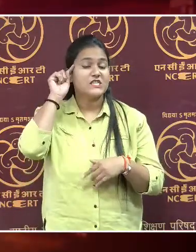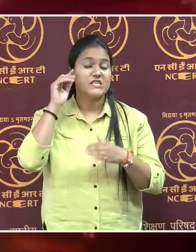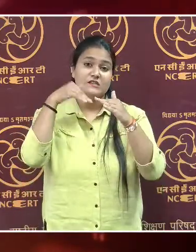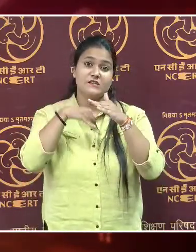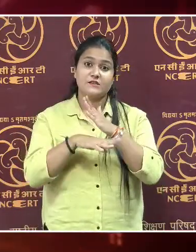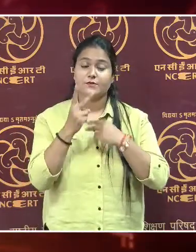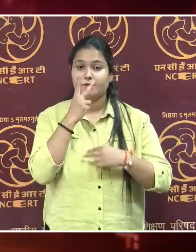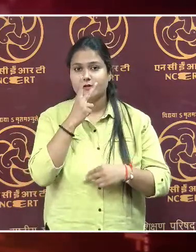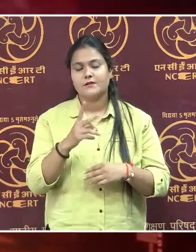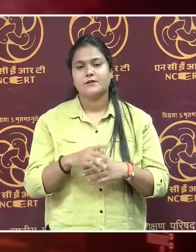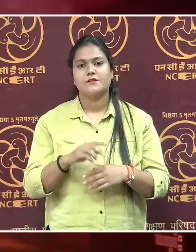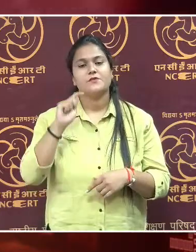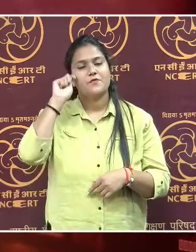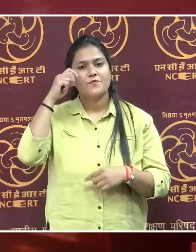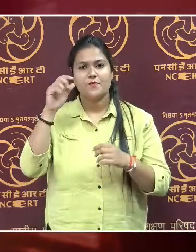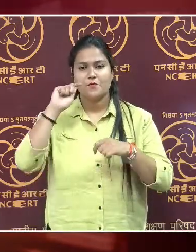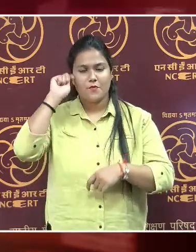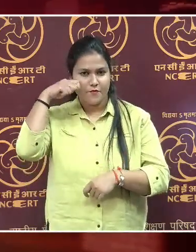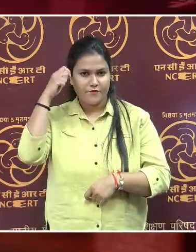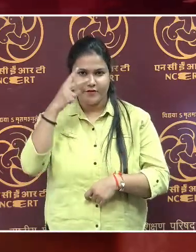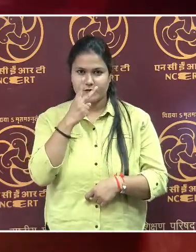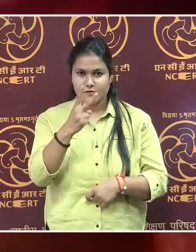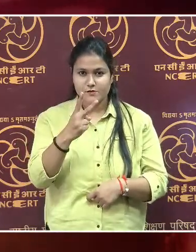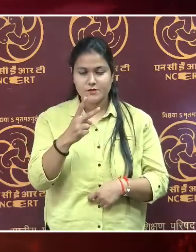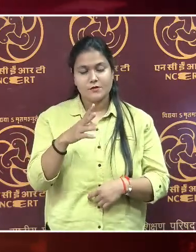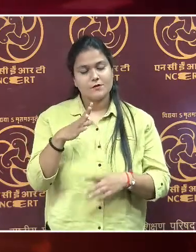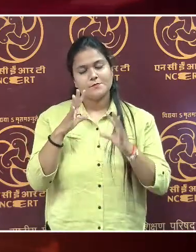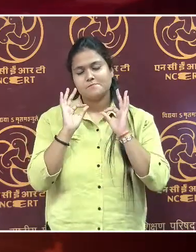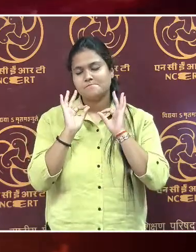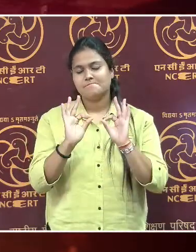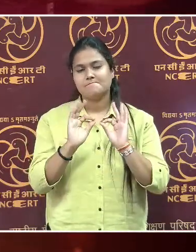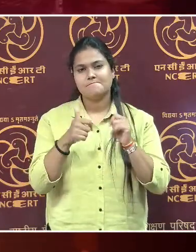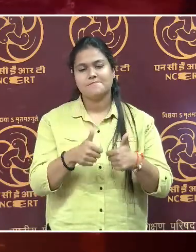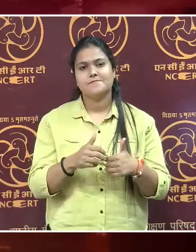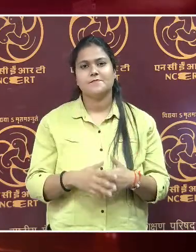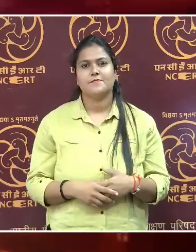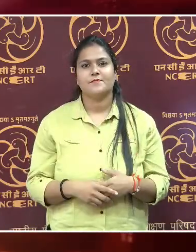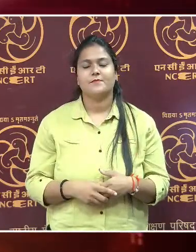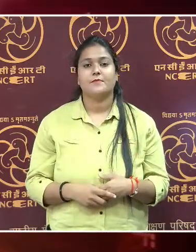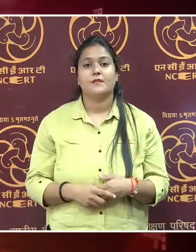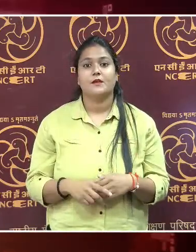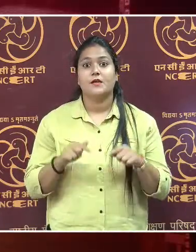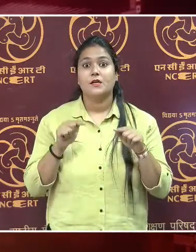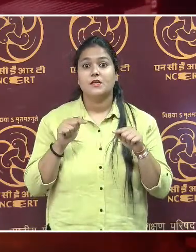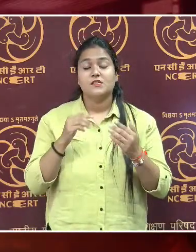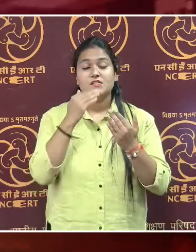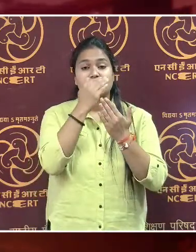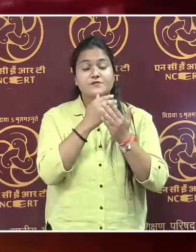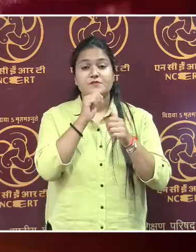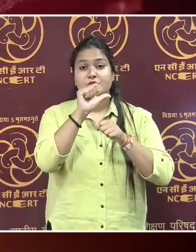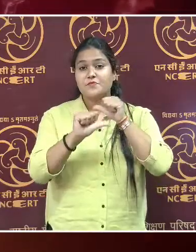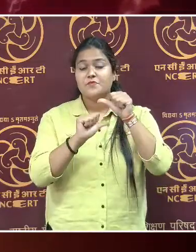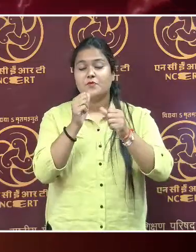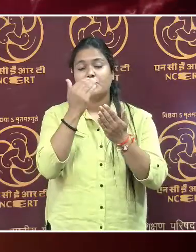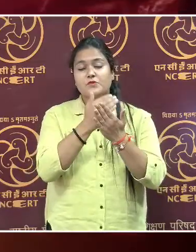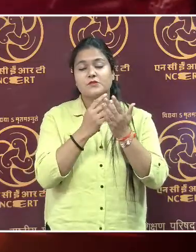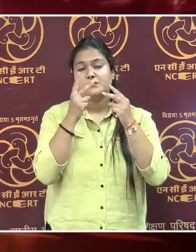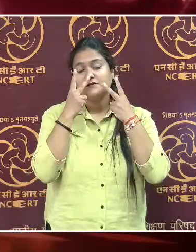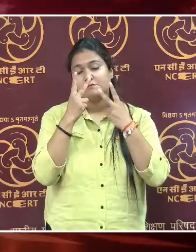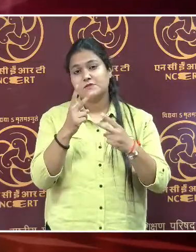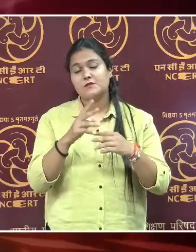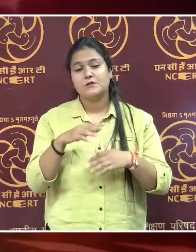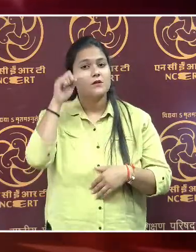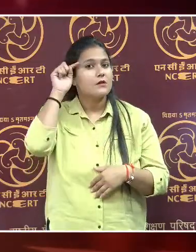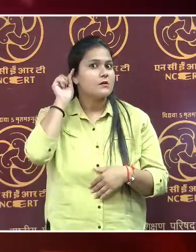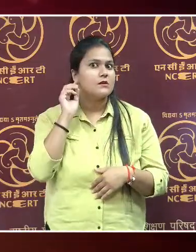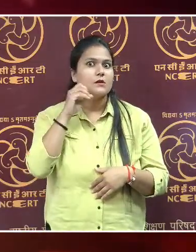Yes. say. Yeah, thank you all for watching that. But so it's a complicated process. It's not as simple as we see from outside the